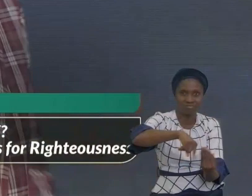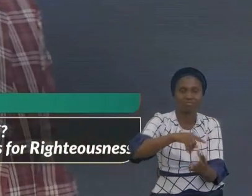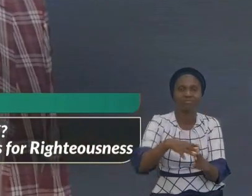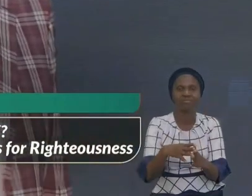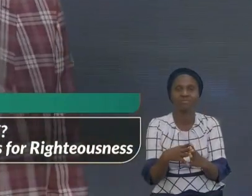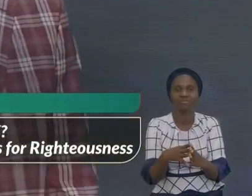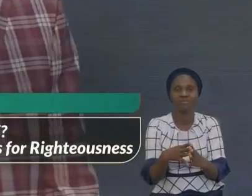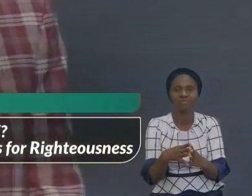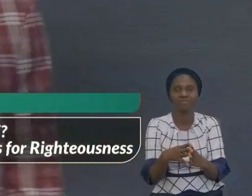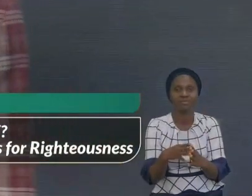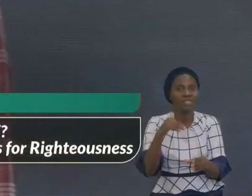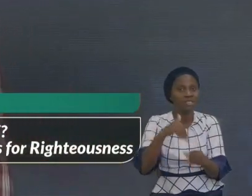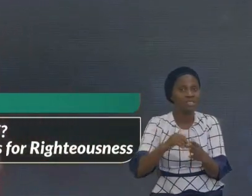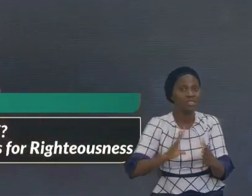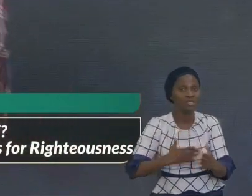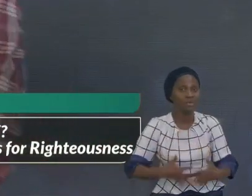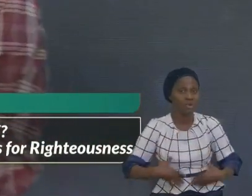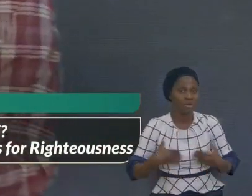that he gives